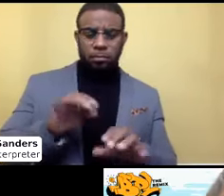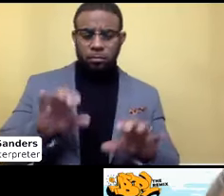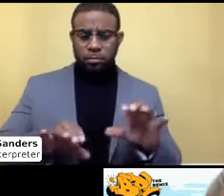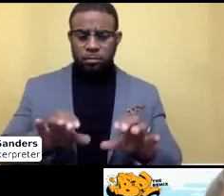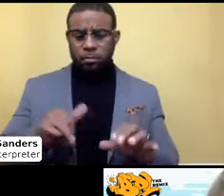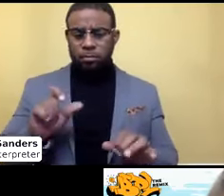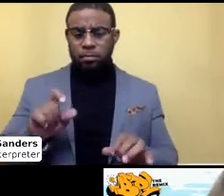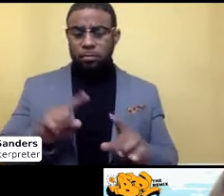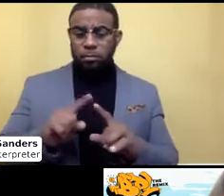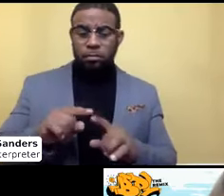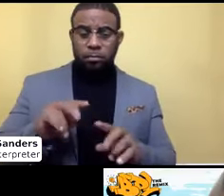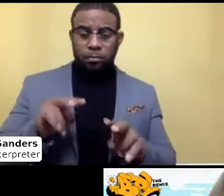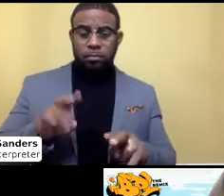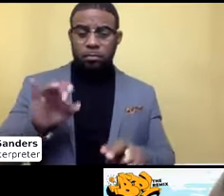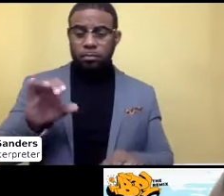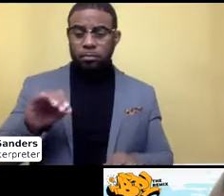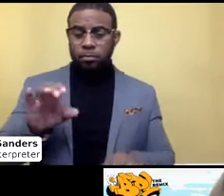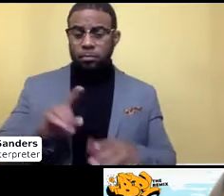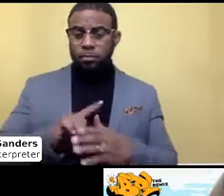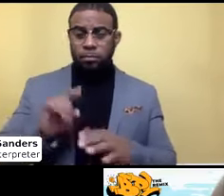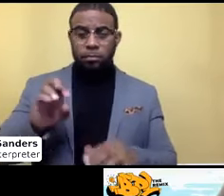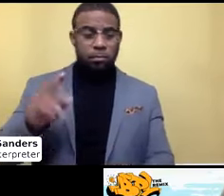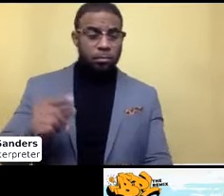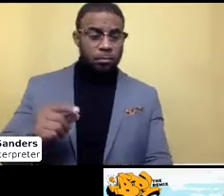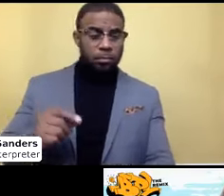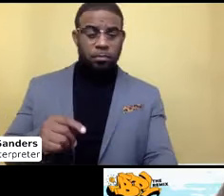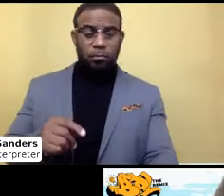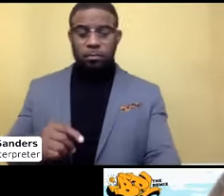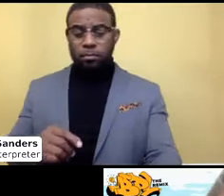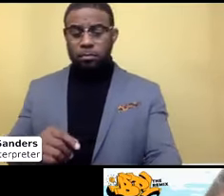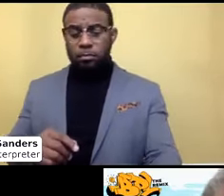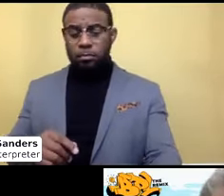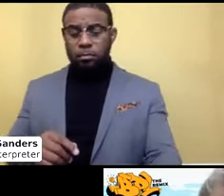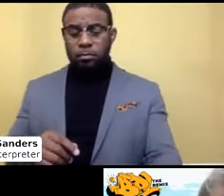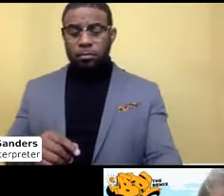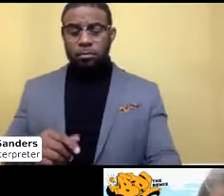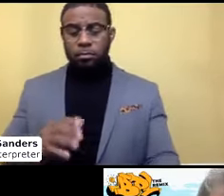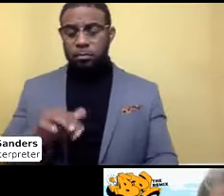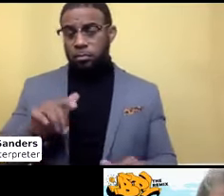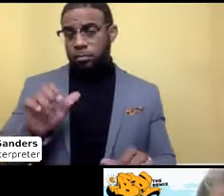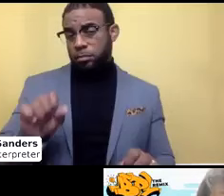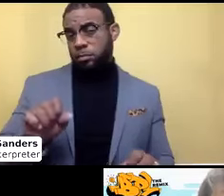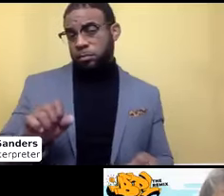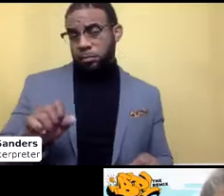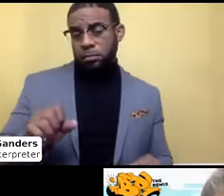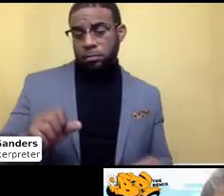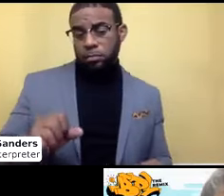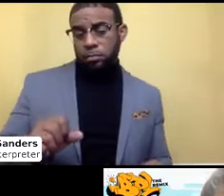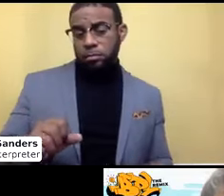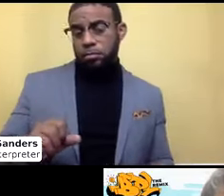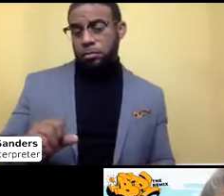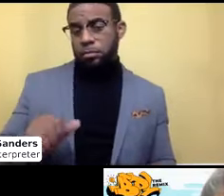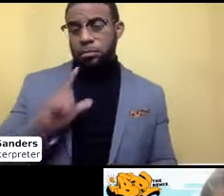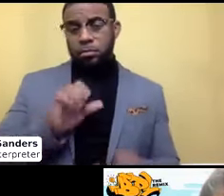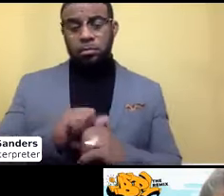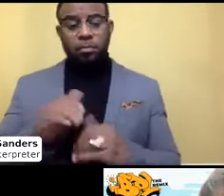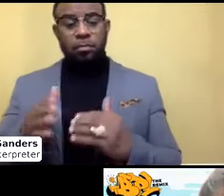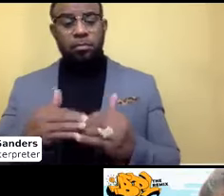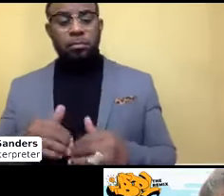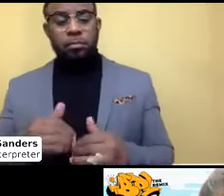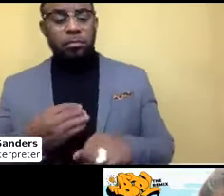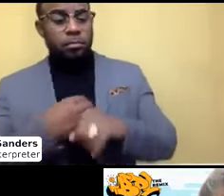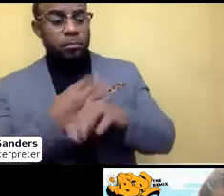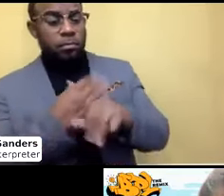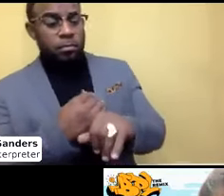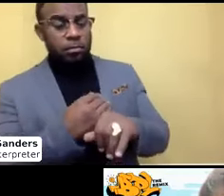We should also look up congoweek.org as a website, I believe, okay. And that we can, actually be even